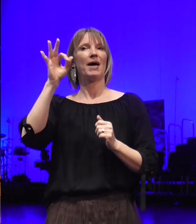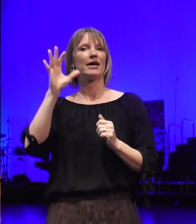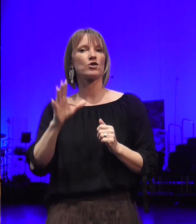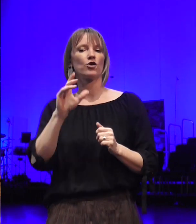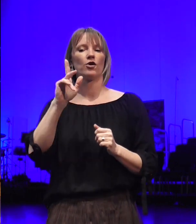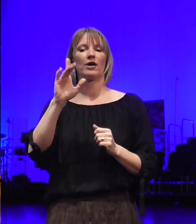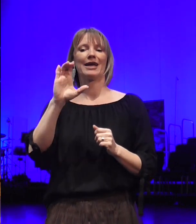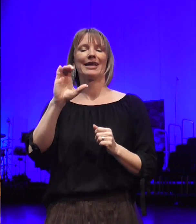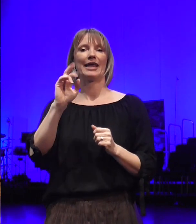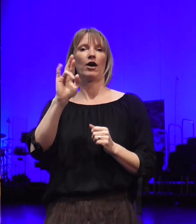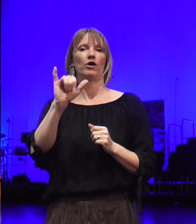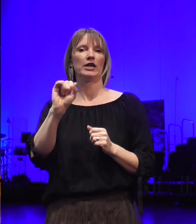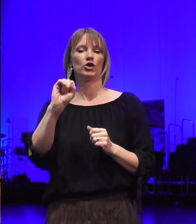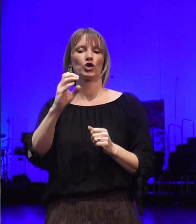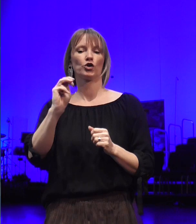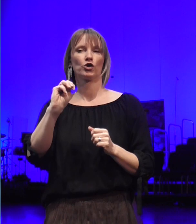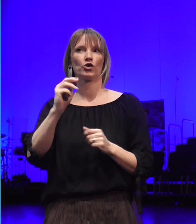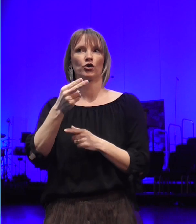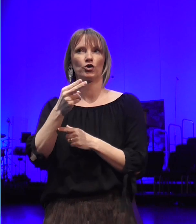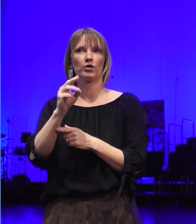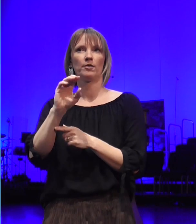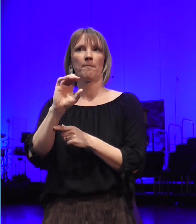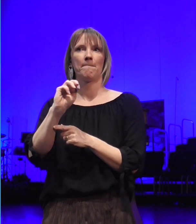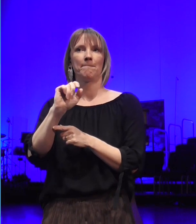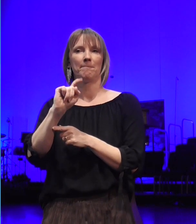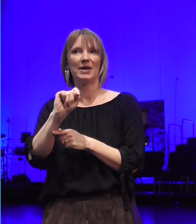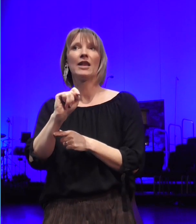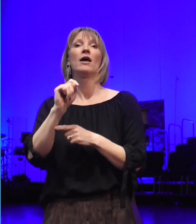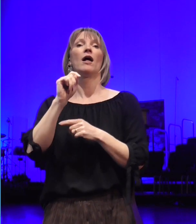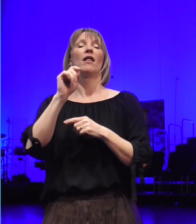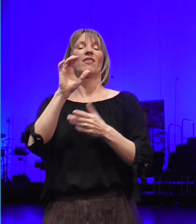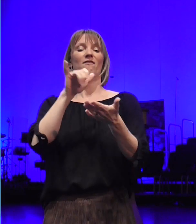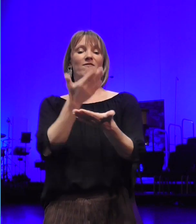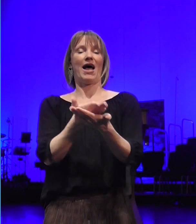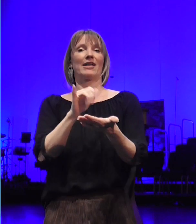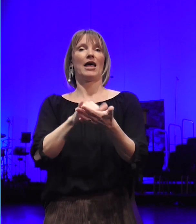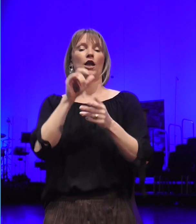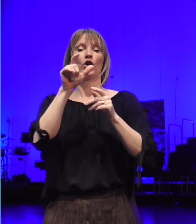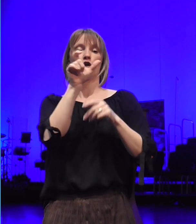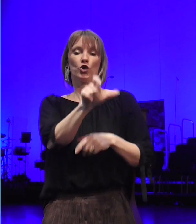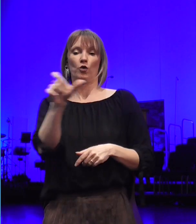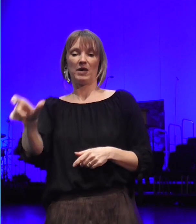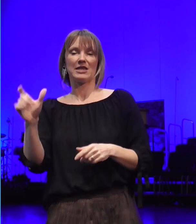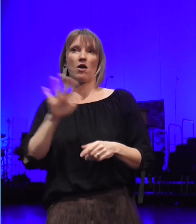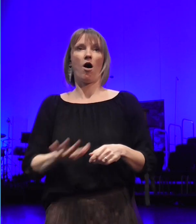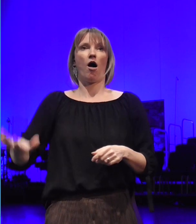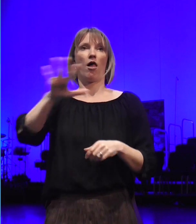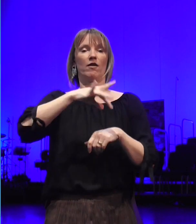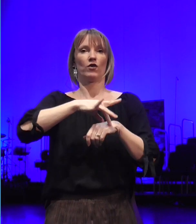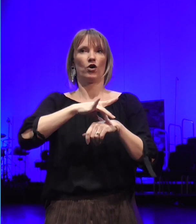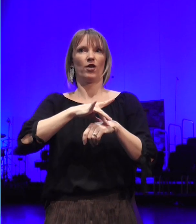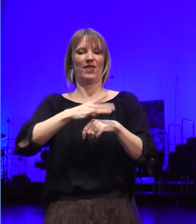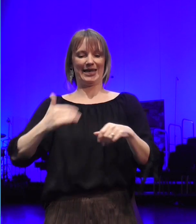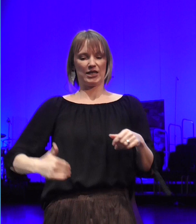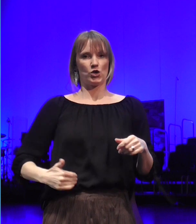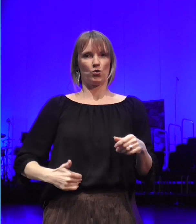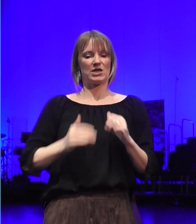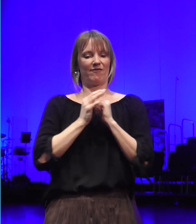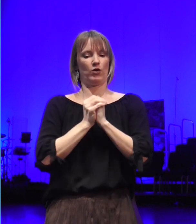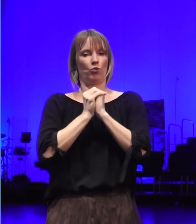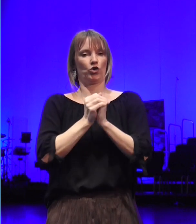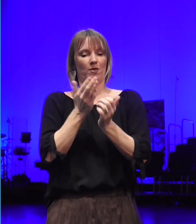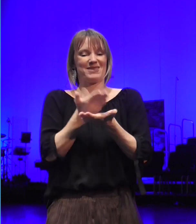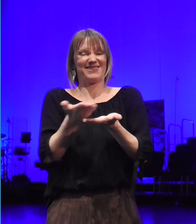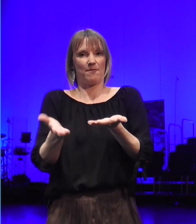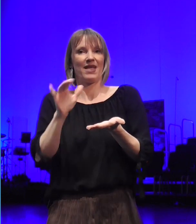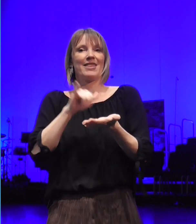Schmidt says to us, the fact that human beings all over the planet Earth intuitively worship something is proof